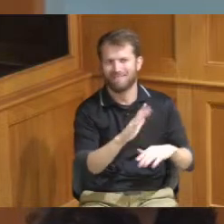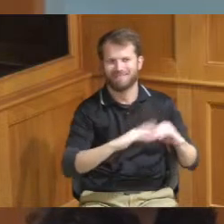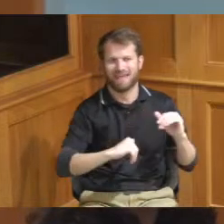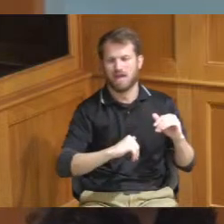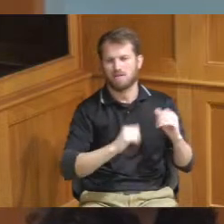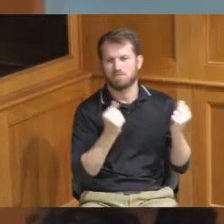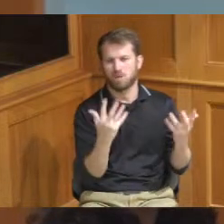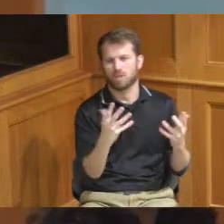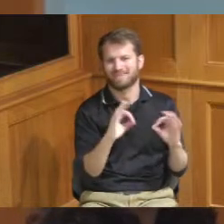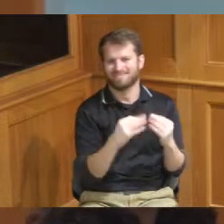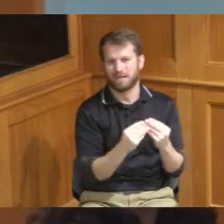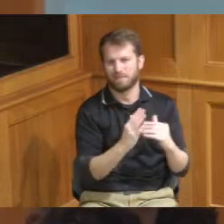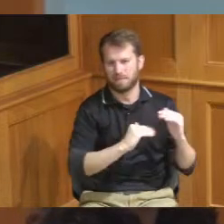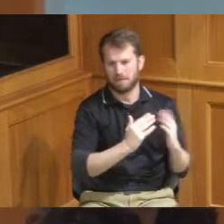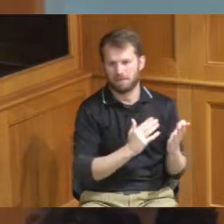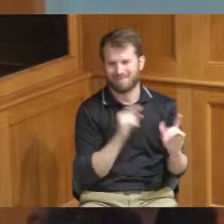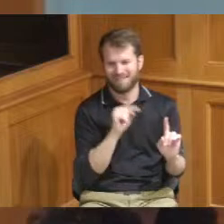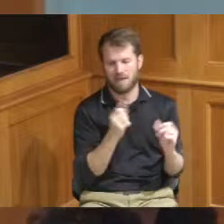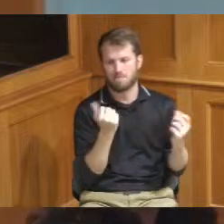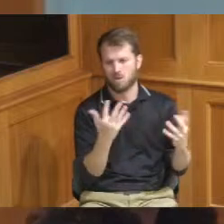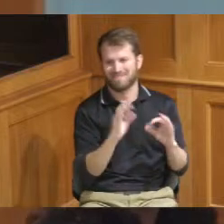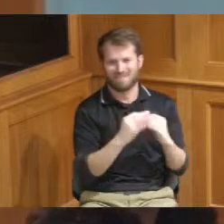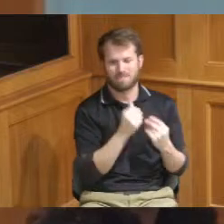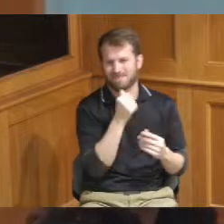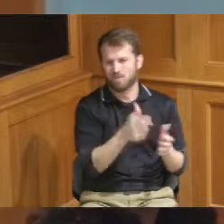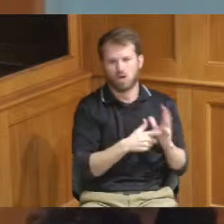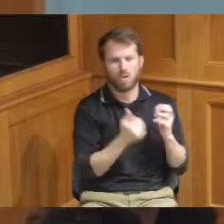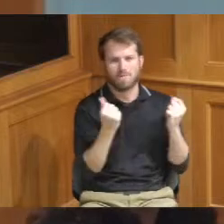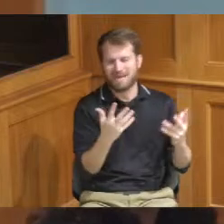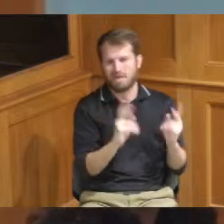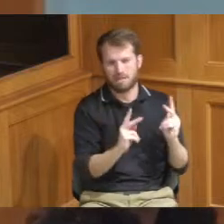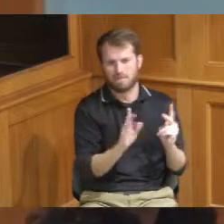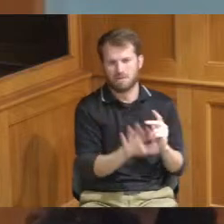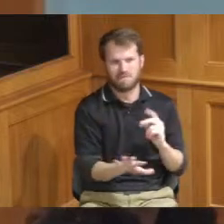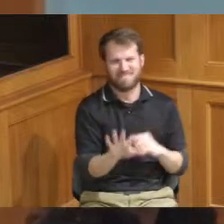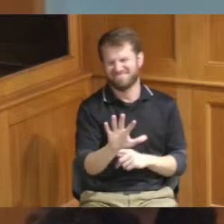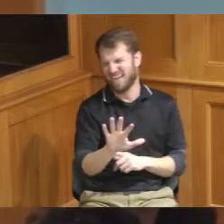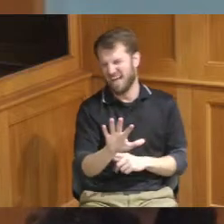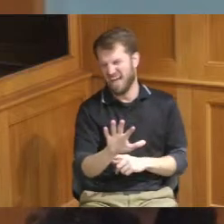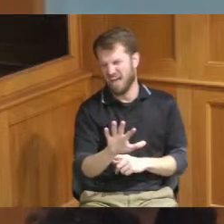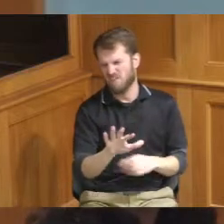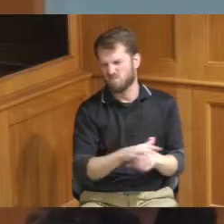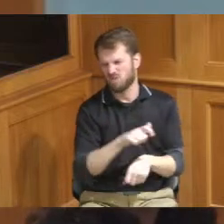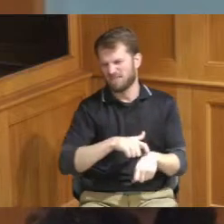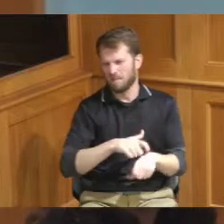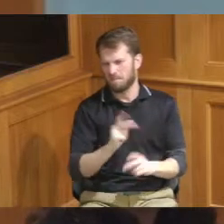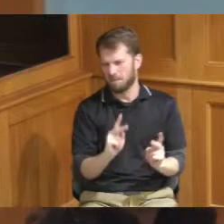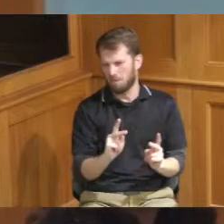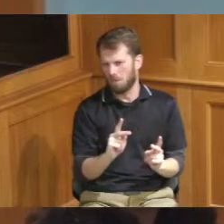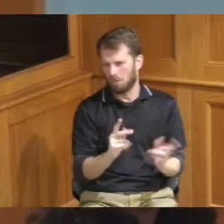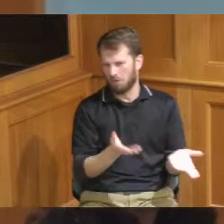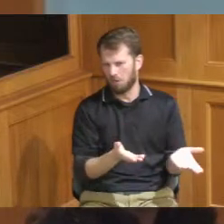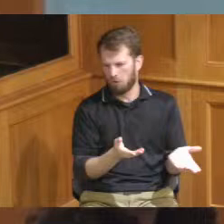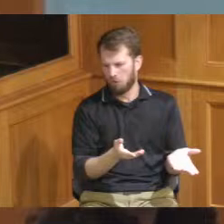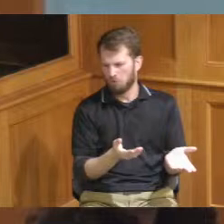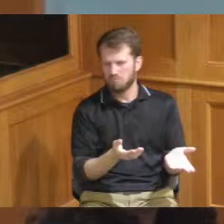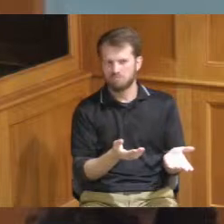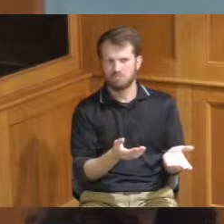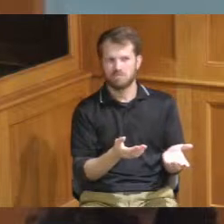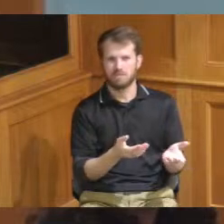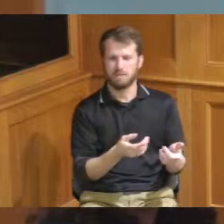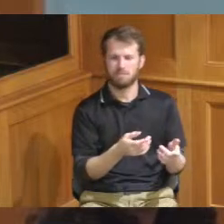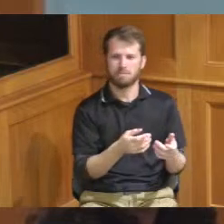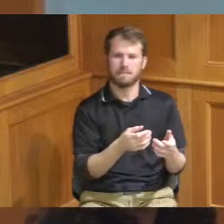multifamily building. Multifamily doesn't require a lot of people. It's about 5 full-time people that we would have there, between a